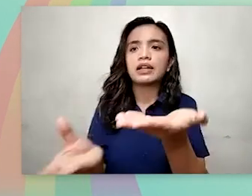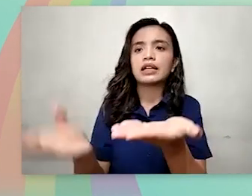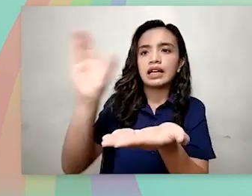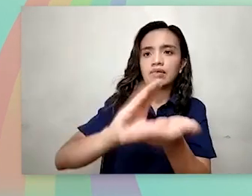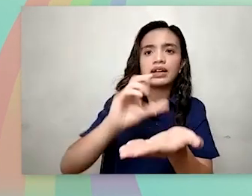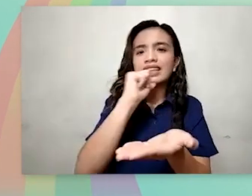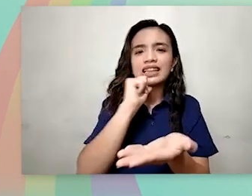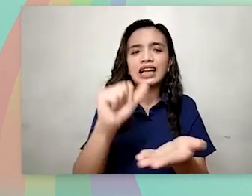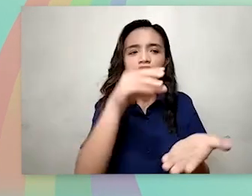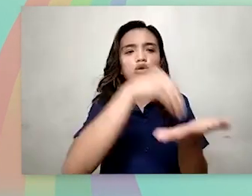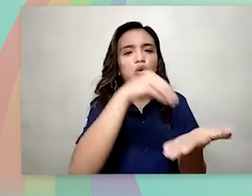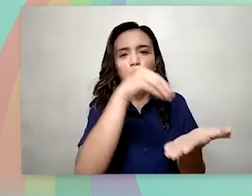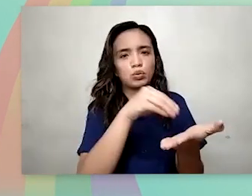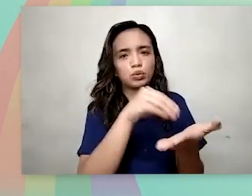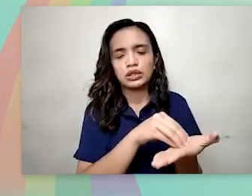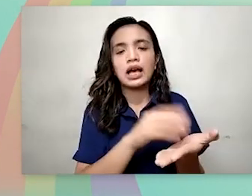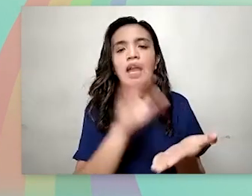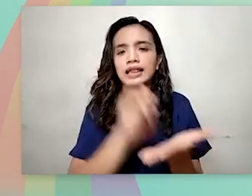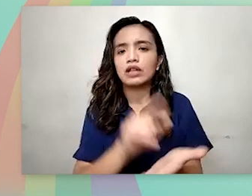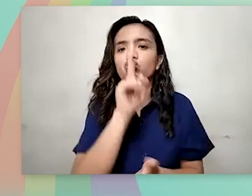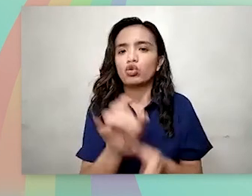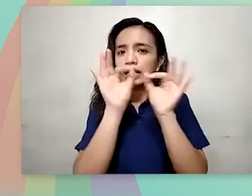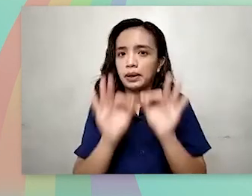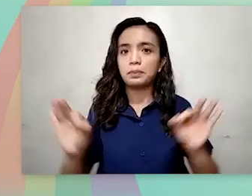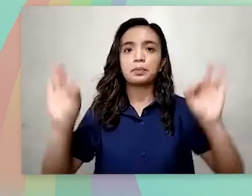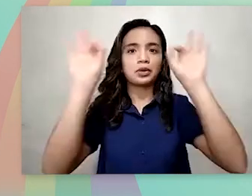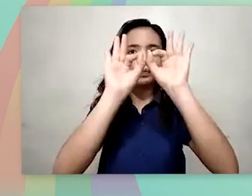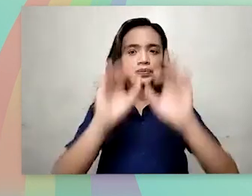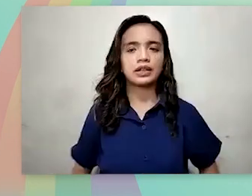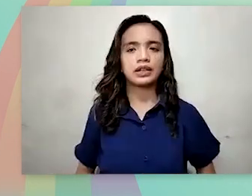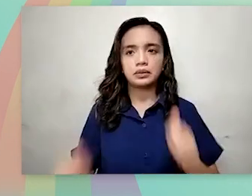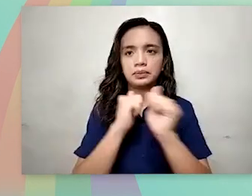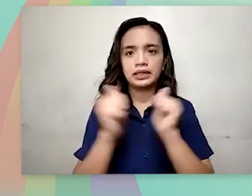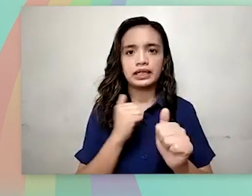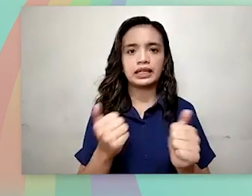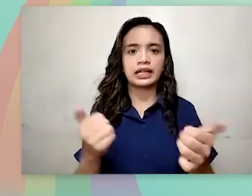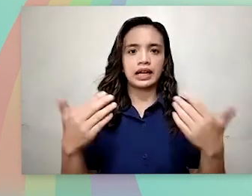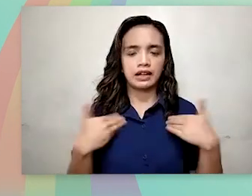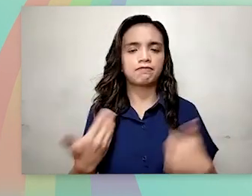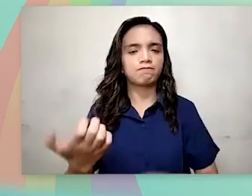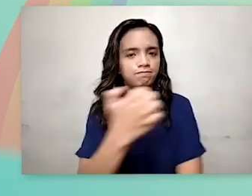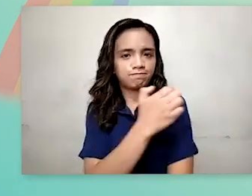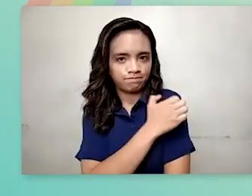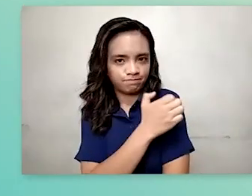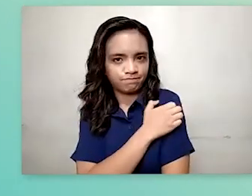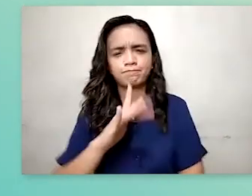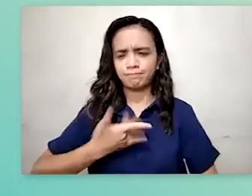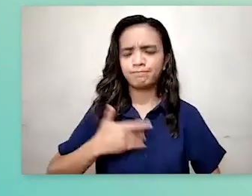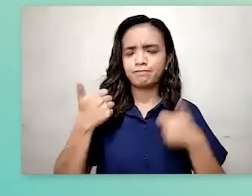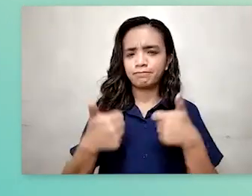focusing on giving them capital instead of providing loans. No? I think it's really important, and it gives that sense